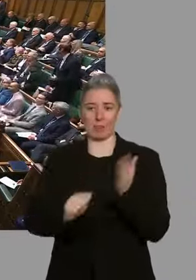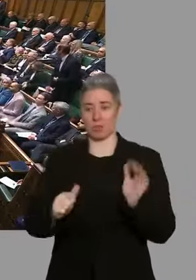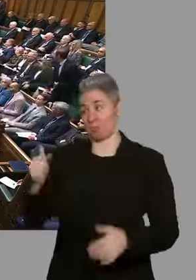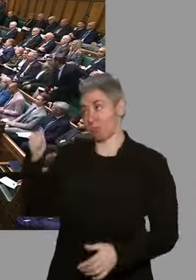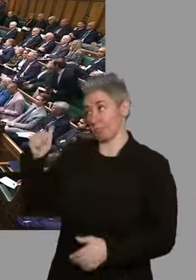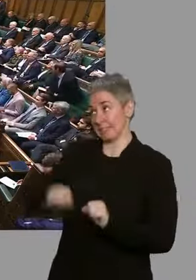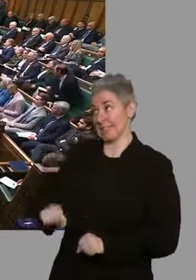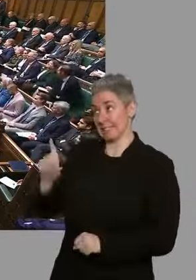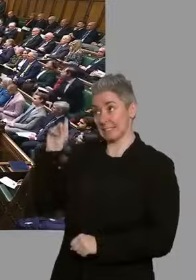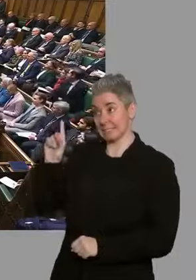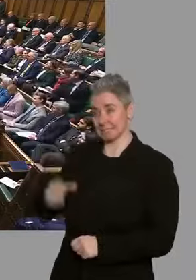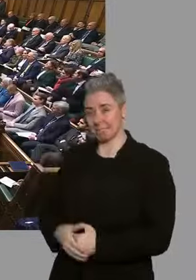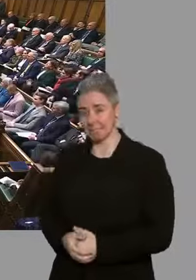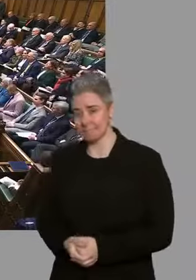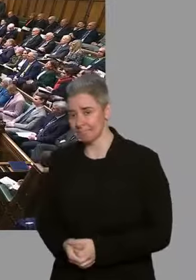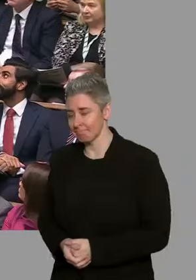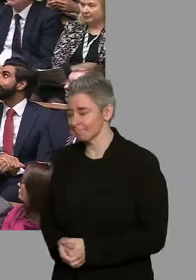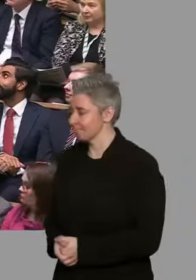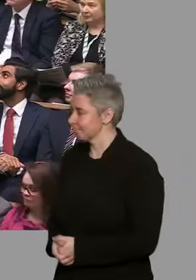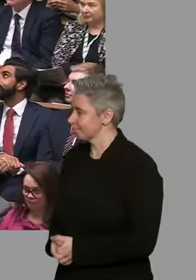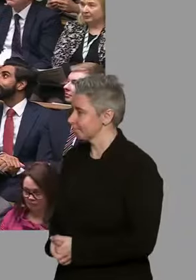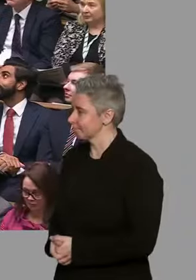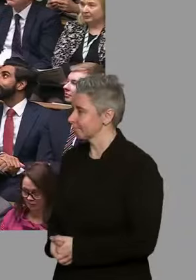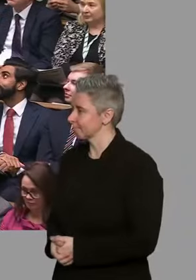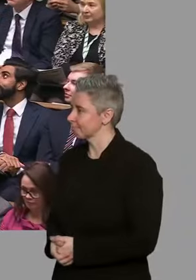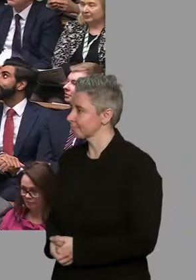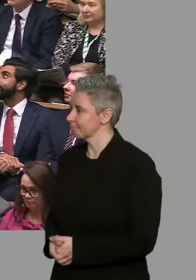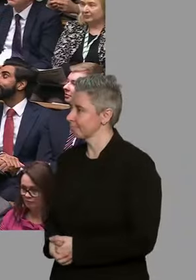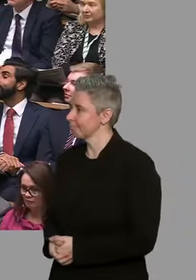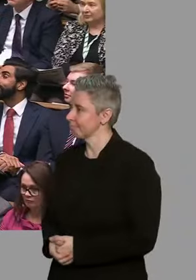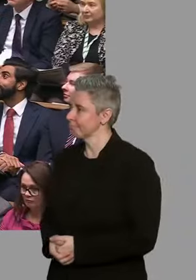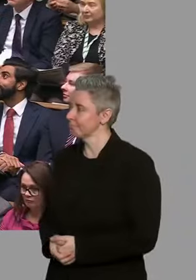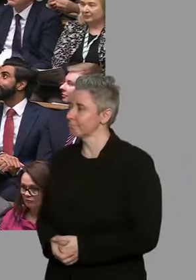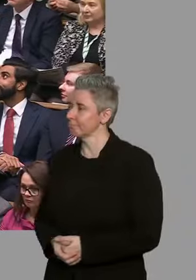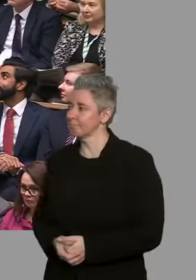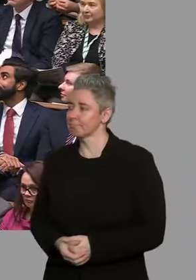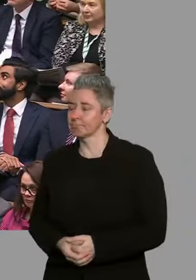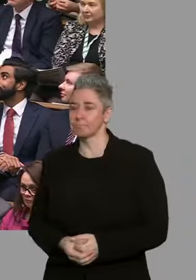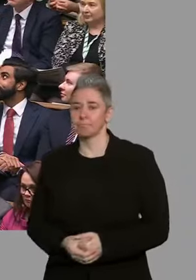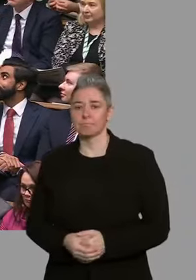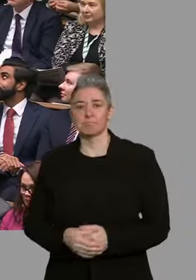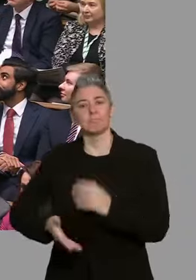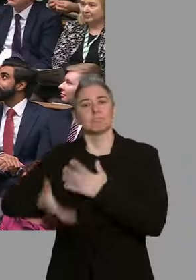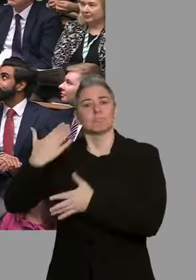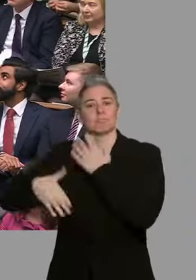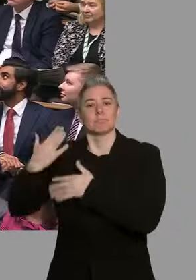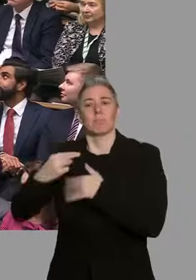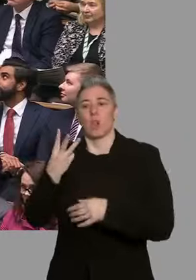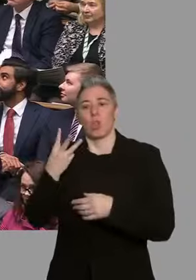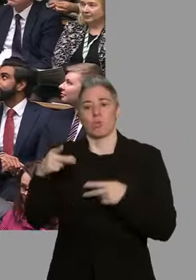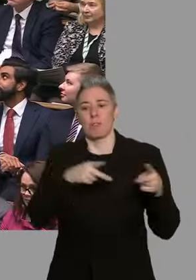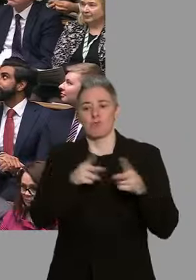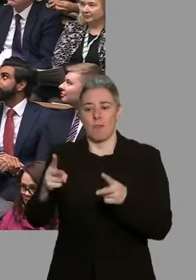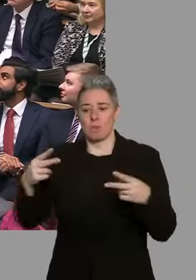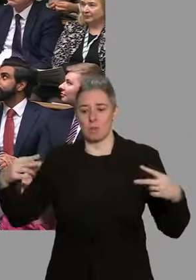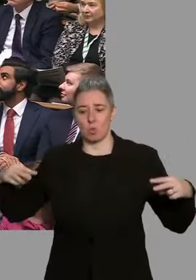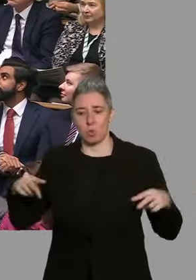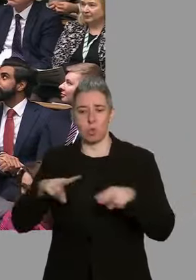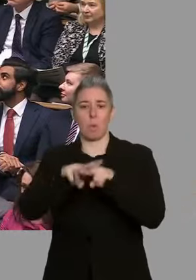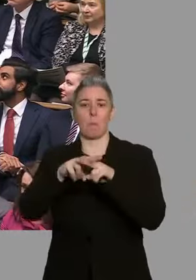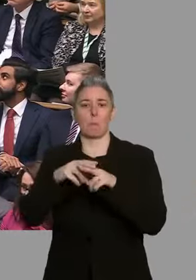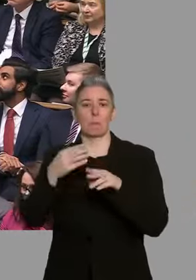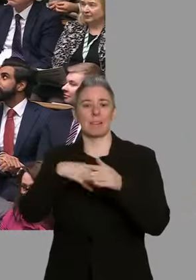In centuries past, the three rivers that converge on the centre of Carlisle have made the city highly defendable against